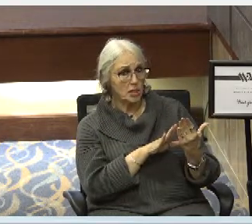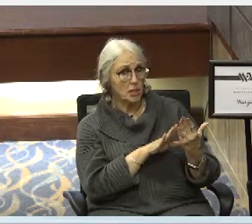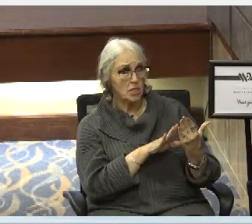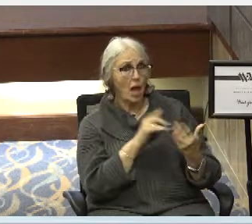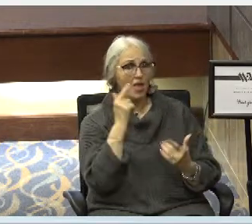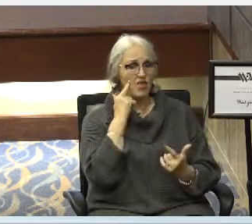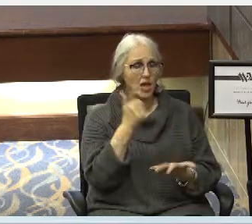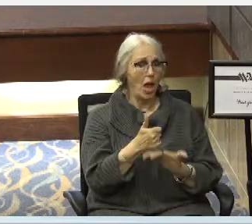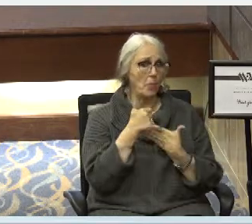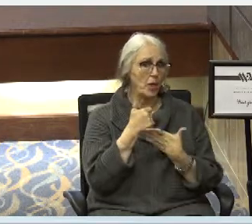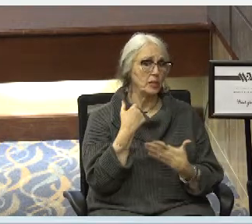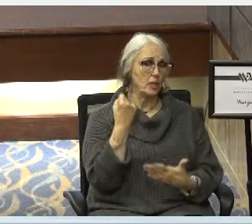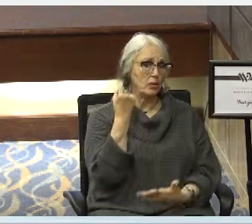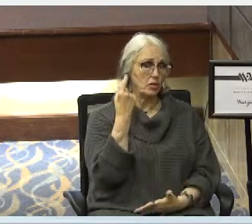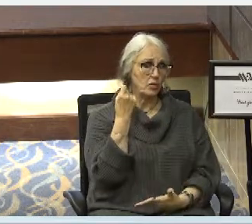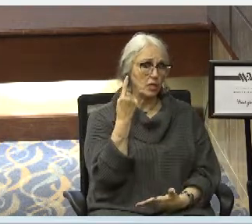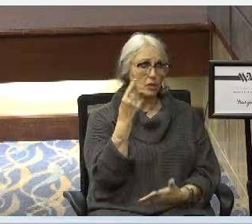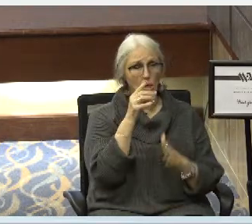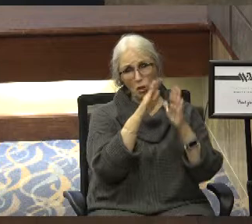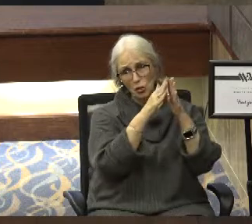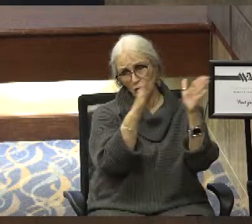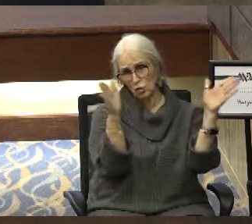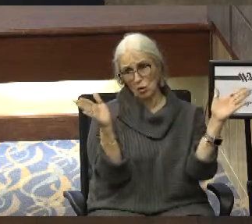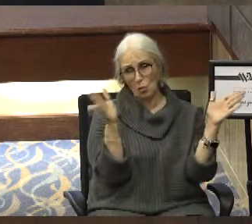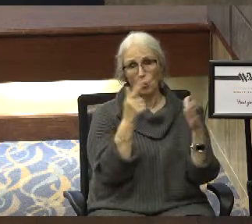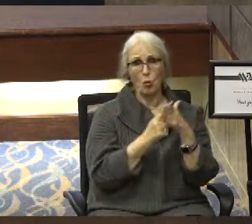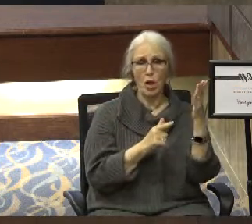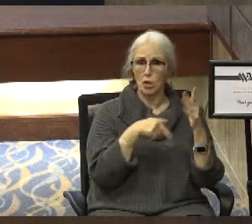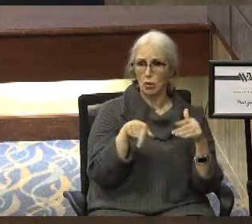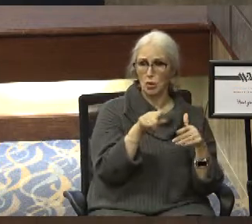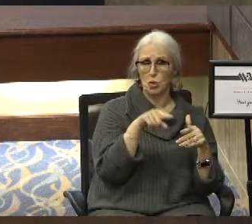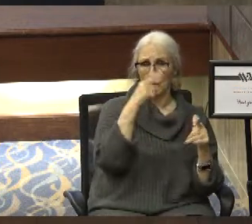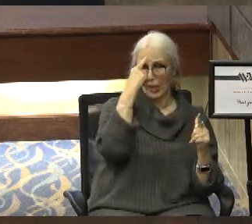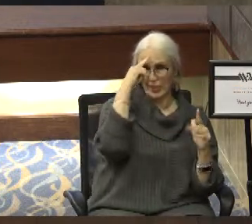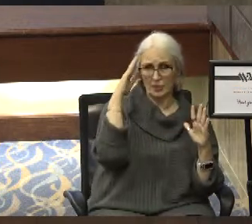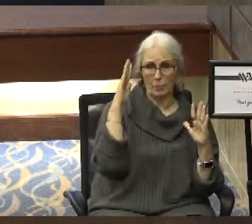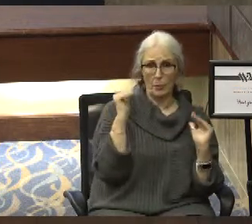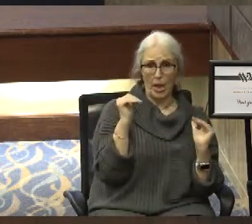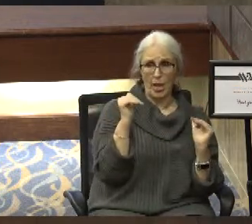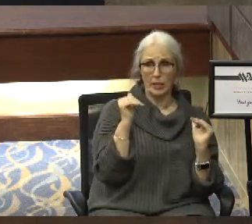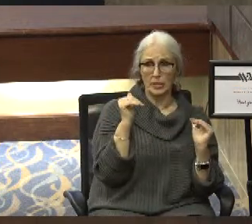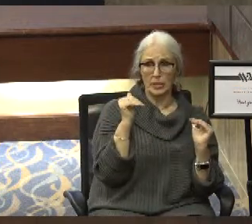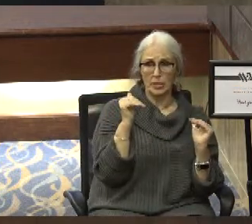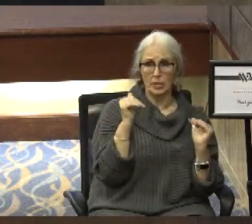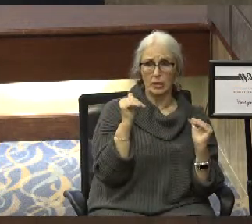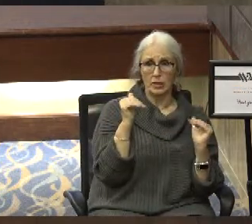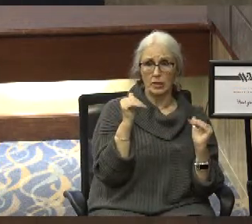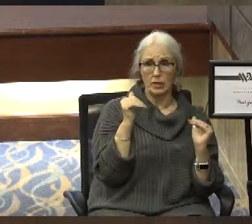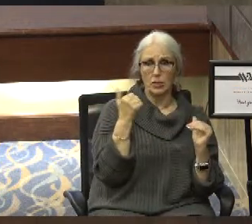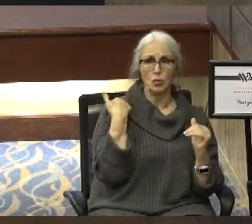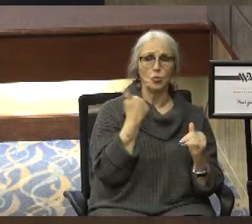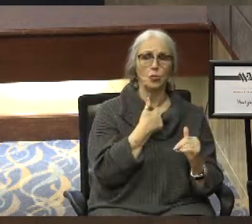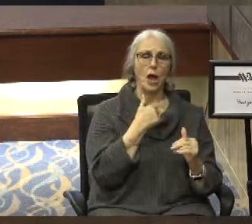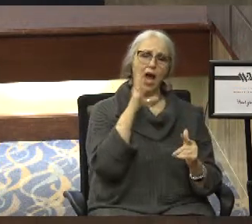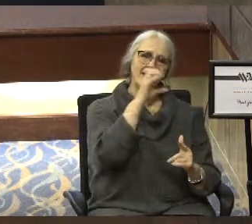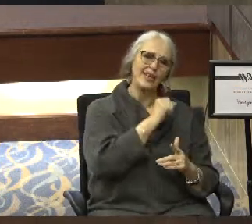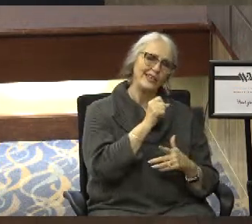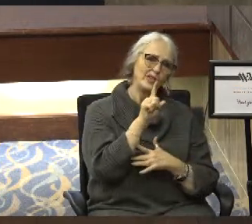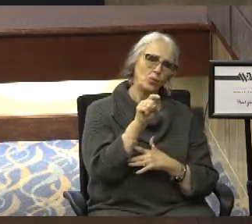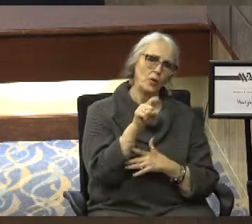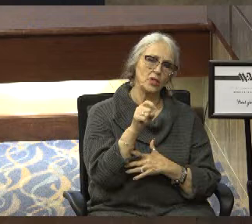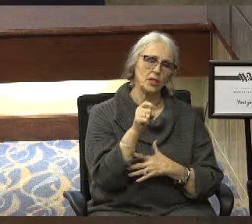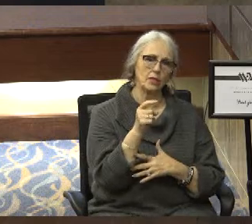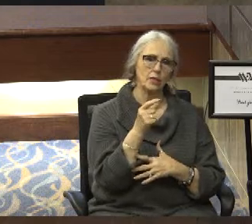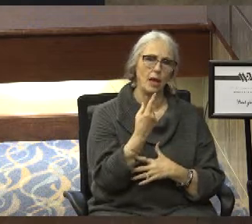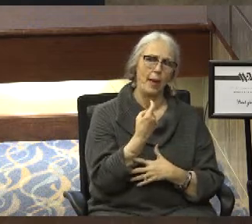think it's helpful for us to understand kind of the scope of what you're anticipating being a part. Do we need to put, I guess the question that I'm